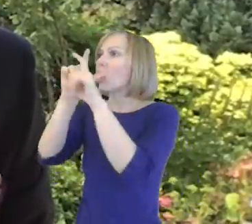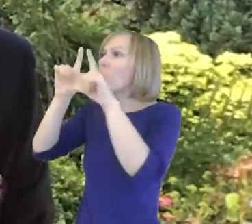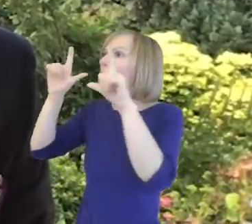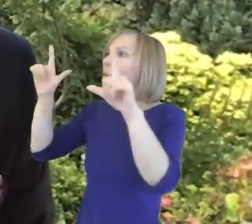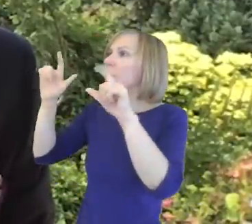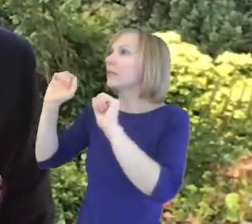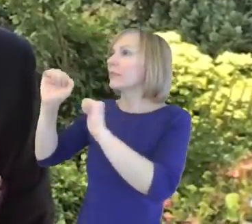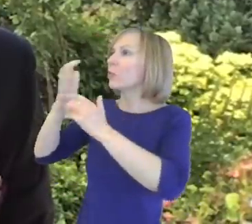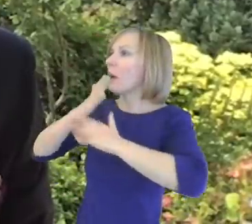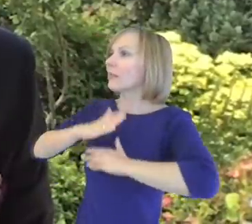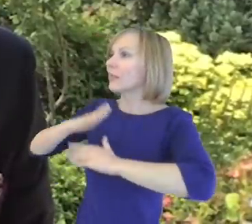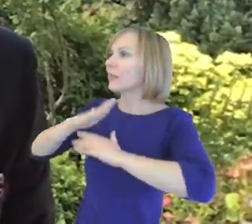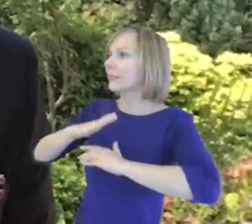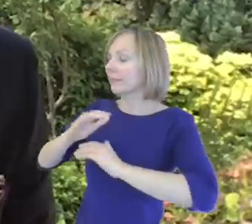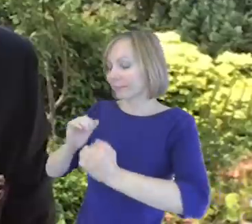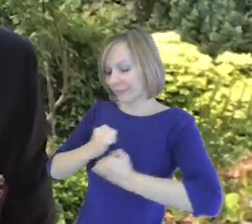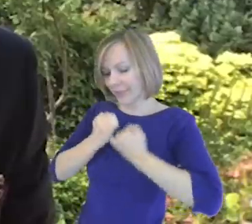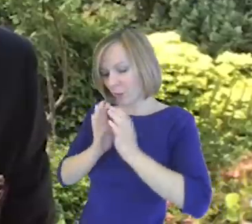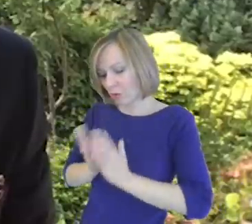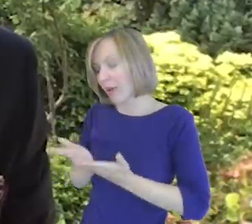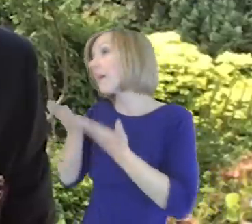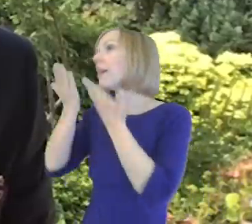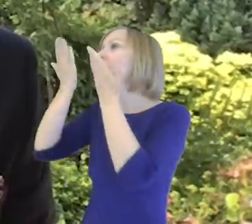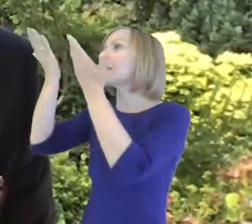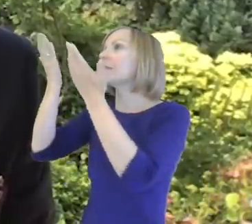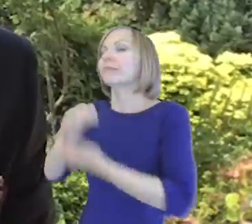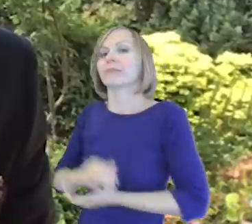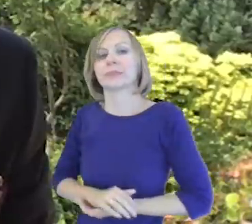Lord, in thy mercy, hear our prayer.